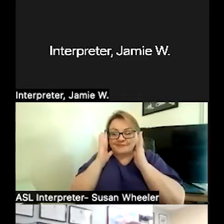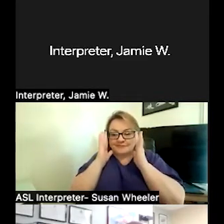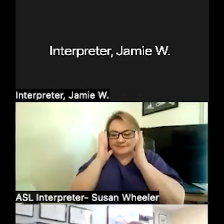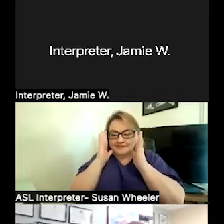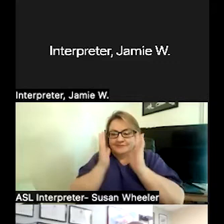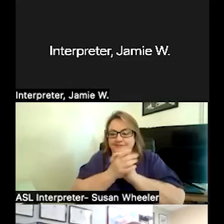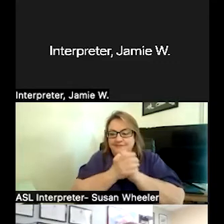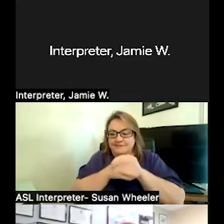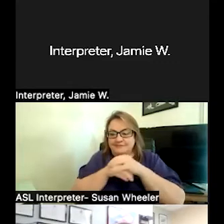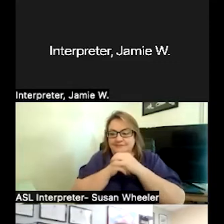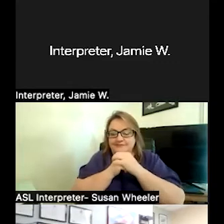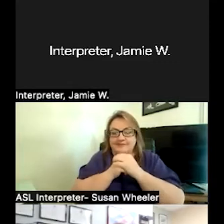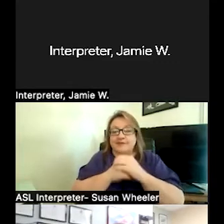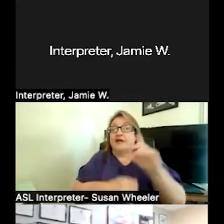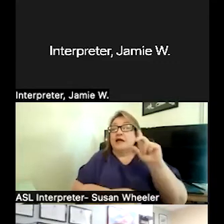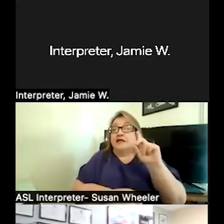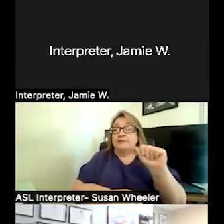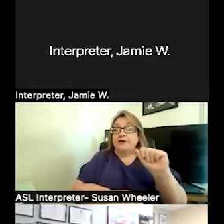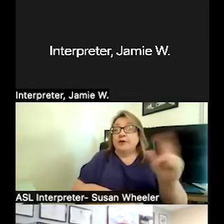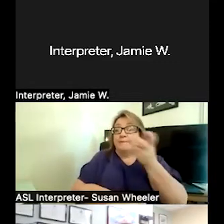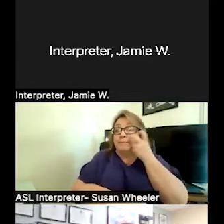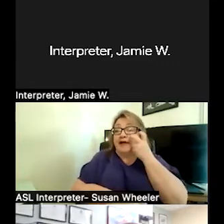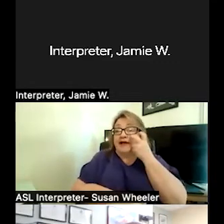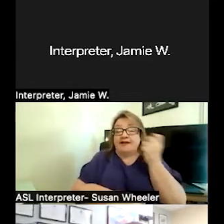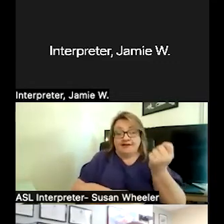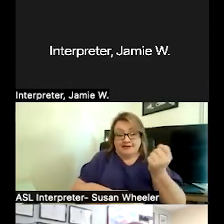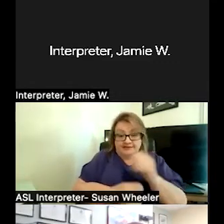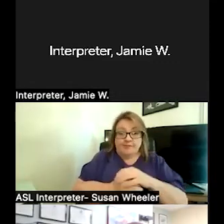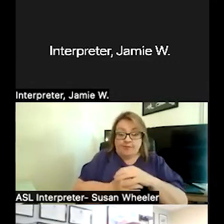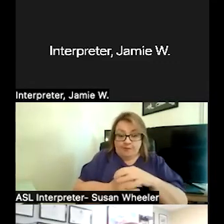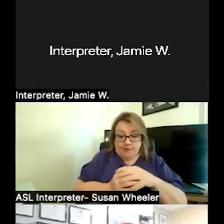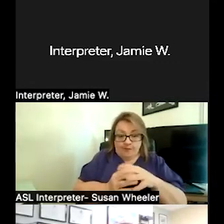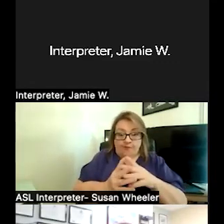Okay, and disability and blind and visually impaired.